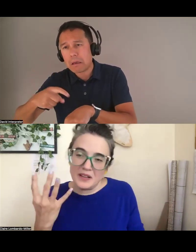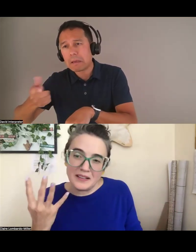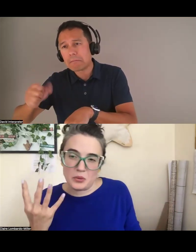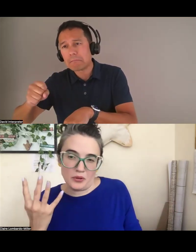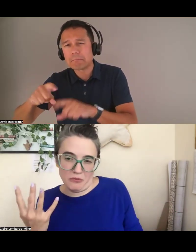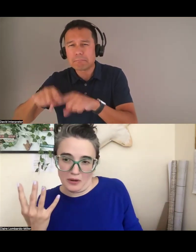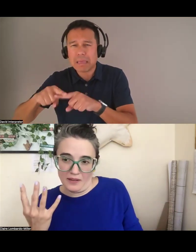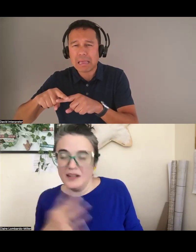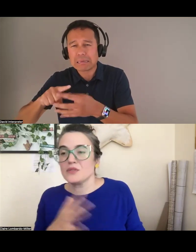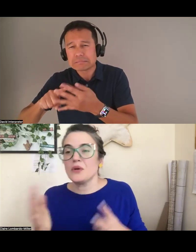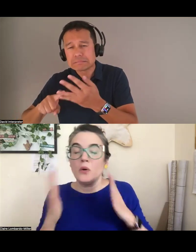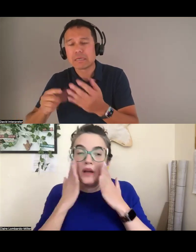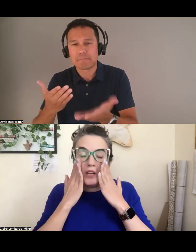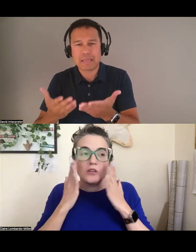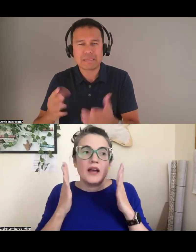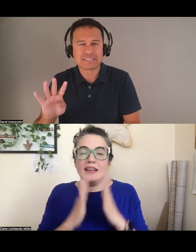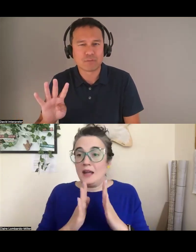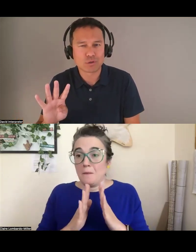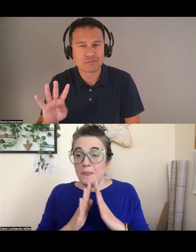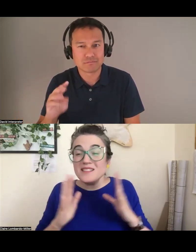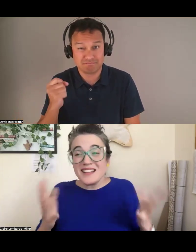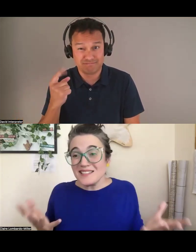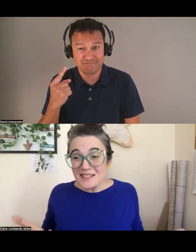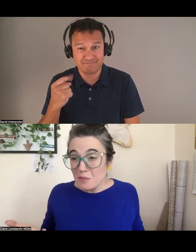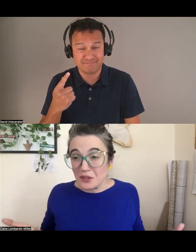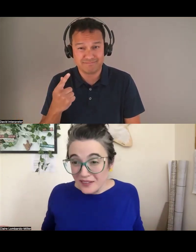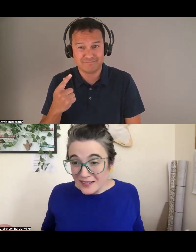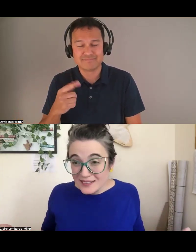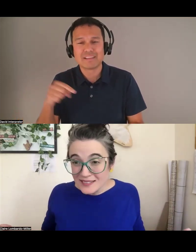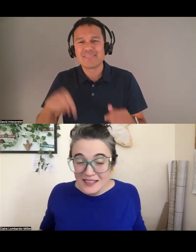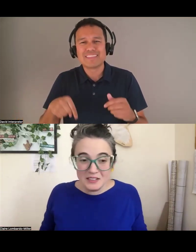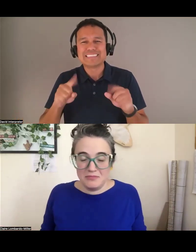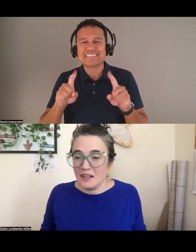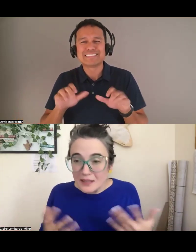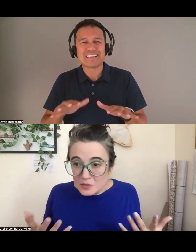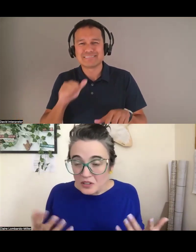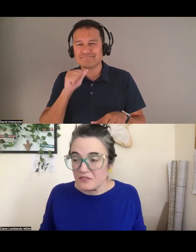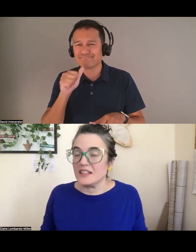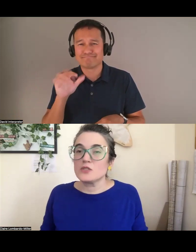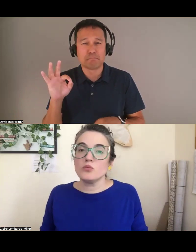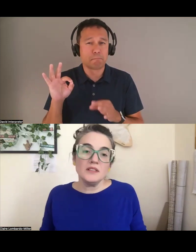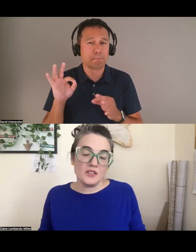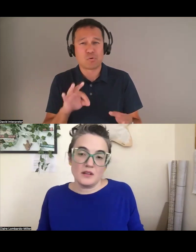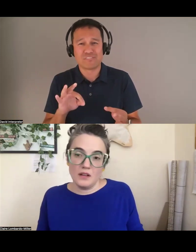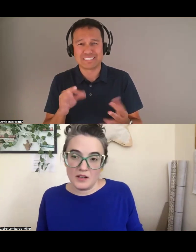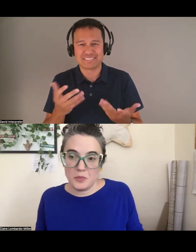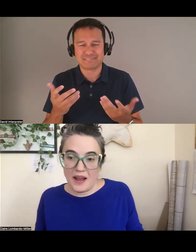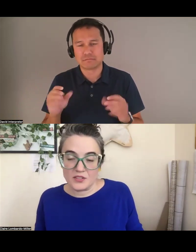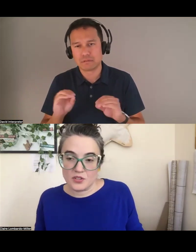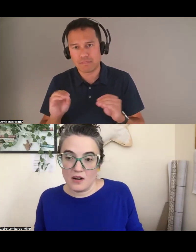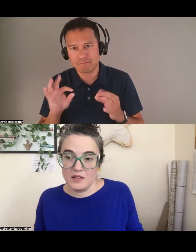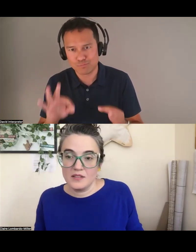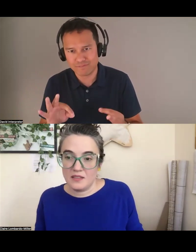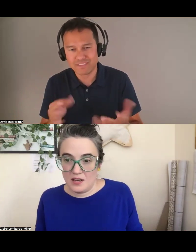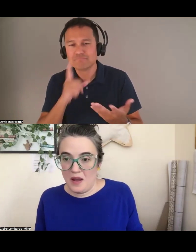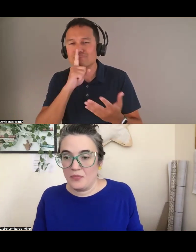you may be leaning toward a 4. So again, this test is not perfect. Nothing is perfect. It's really just a launch pad to